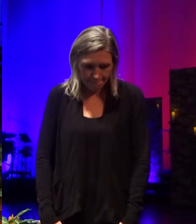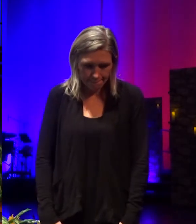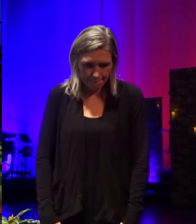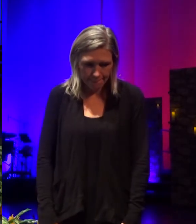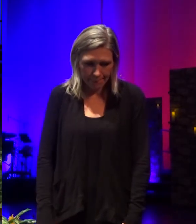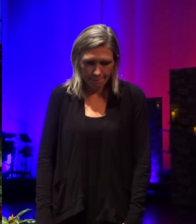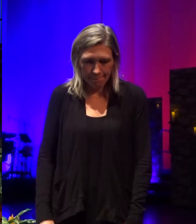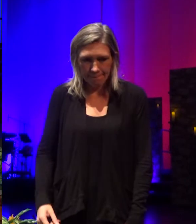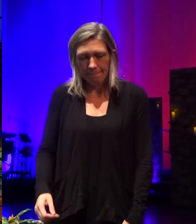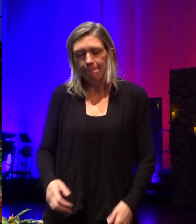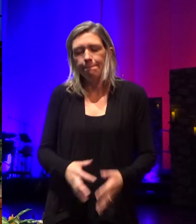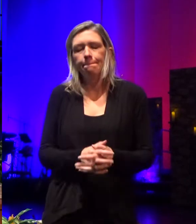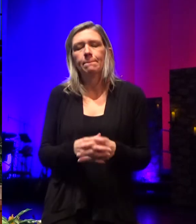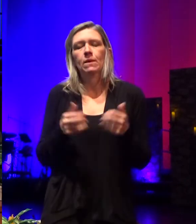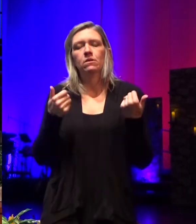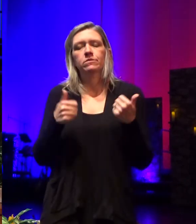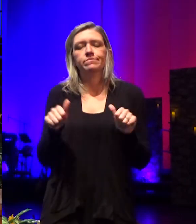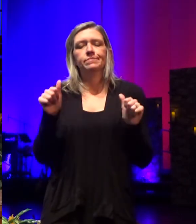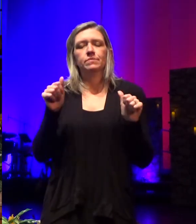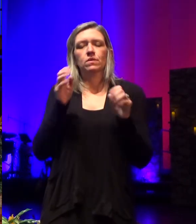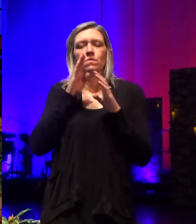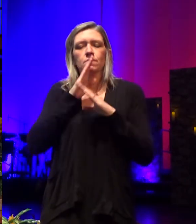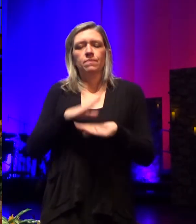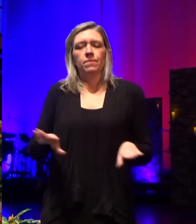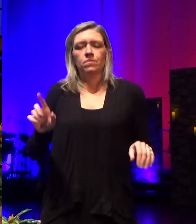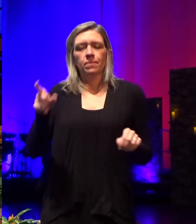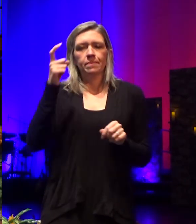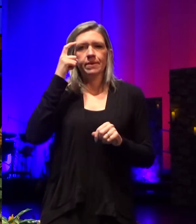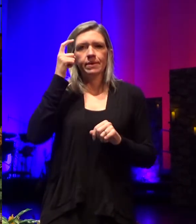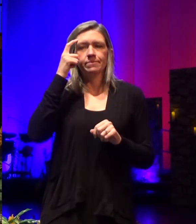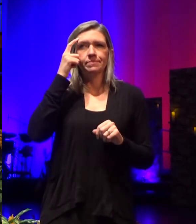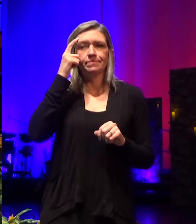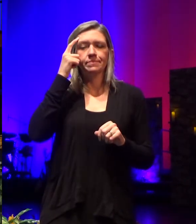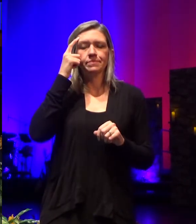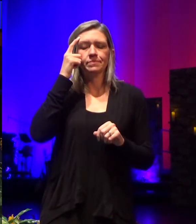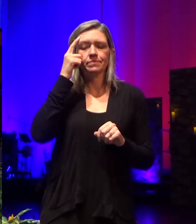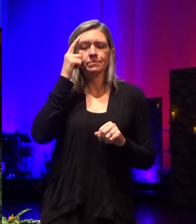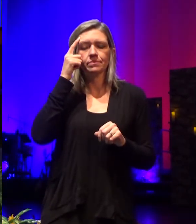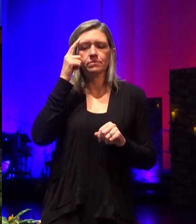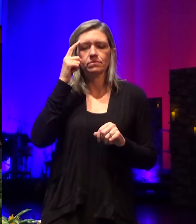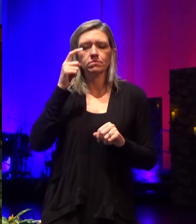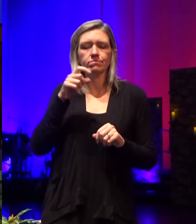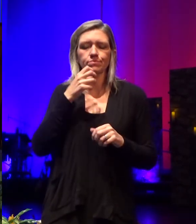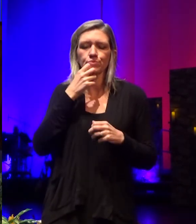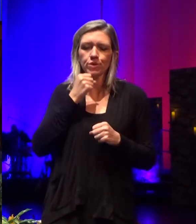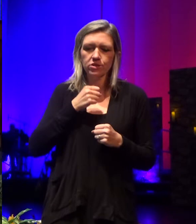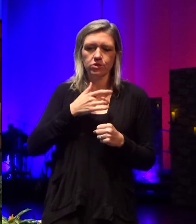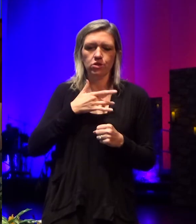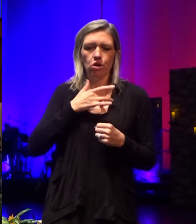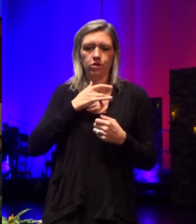May we now still the mind and move to the precious heart center.